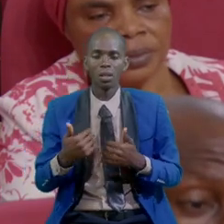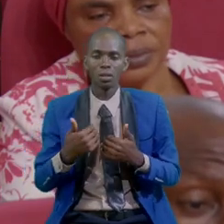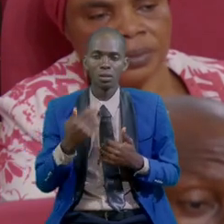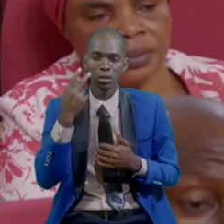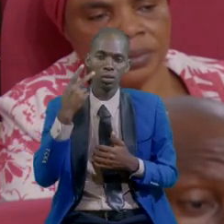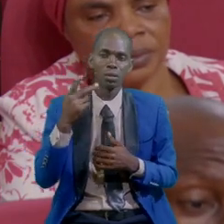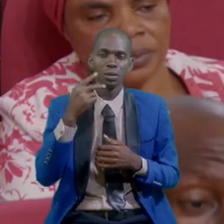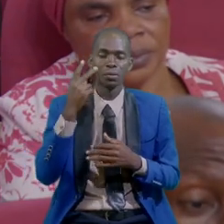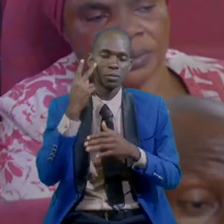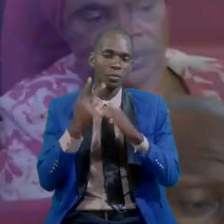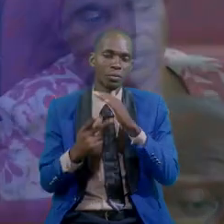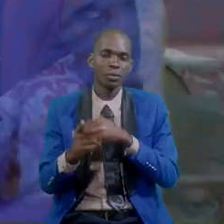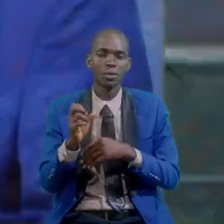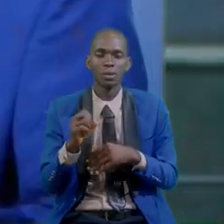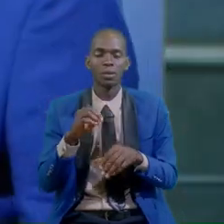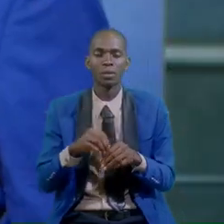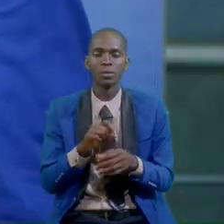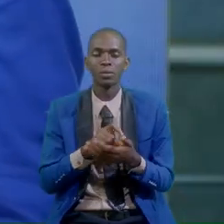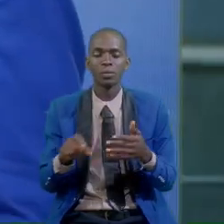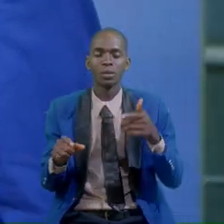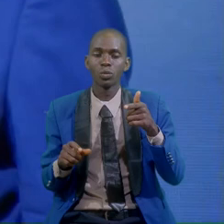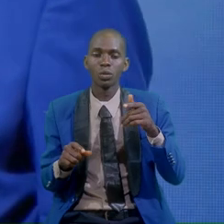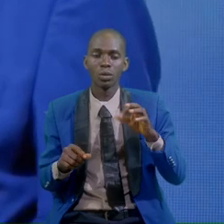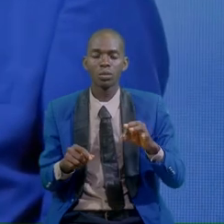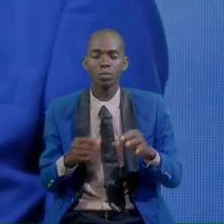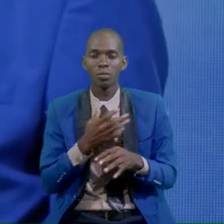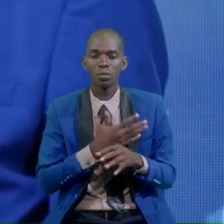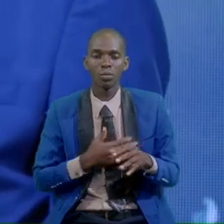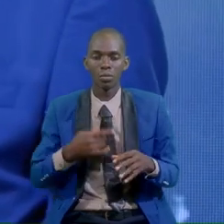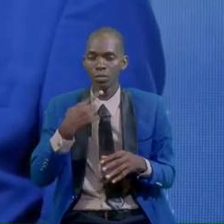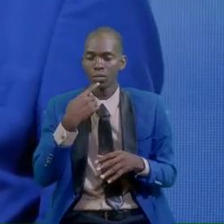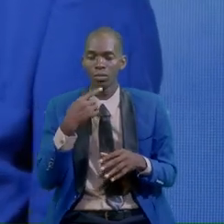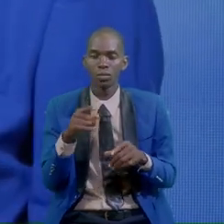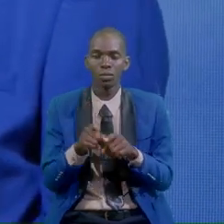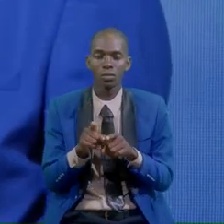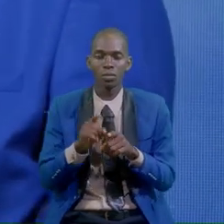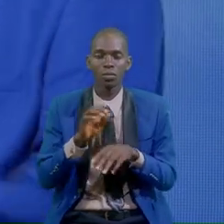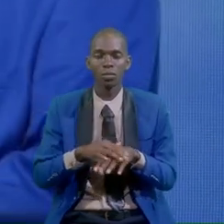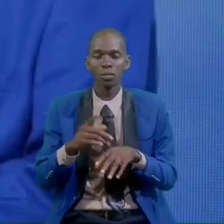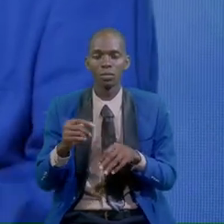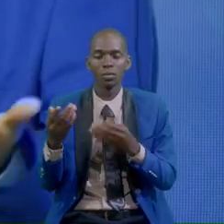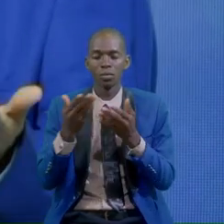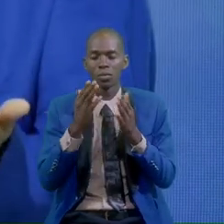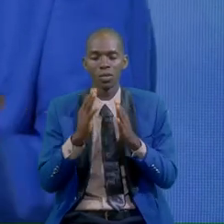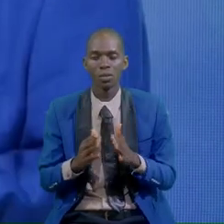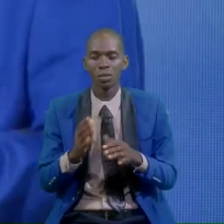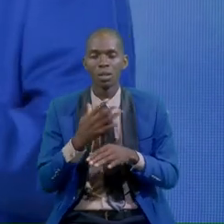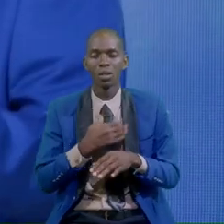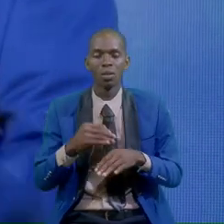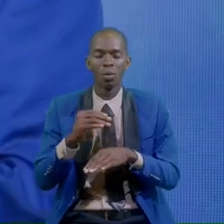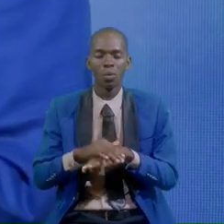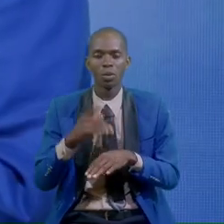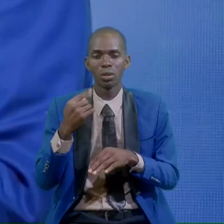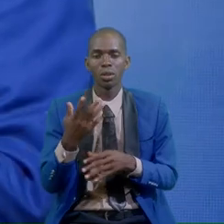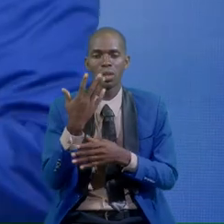in verse 29, it says, and also upon the servants and upon the handmaids,